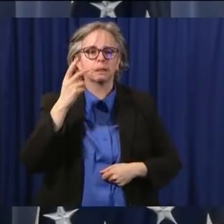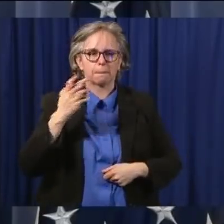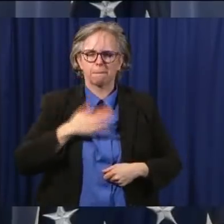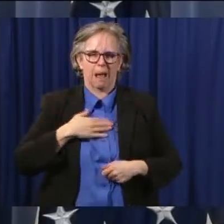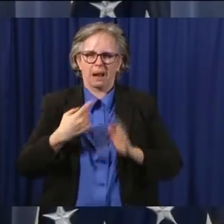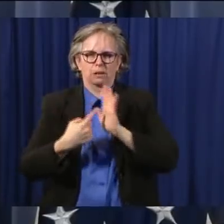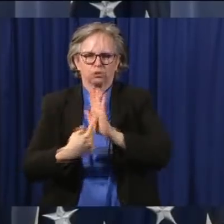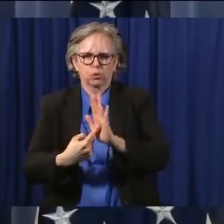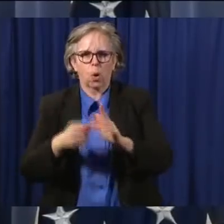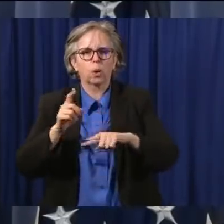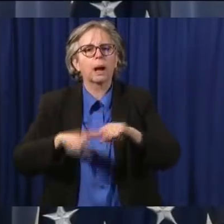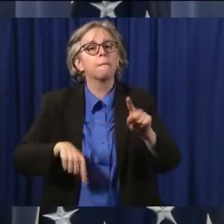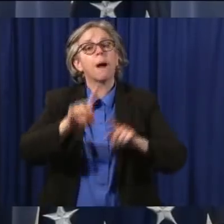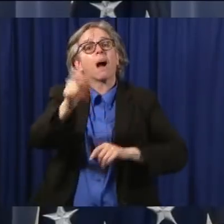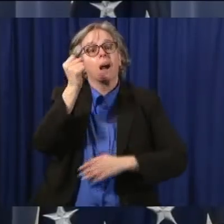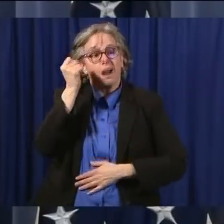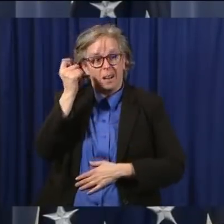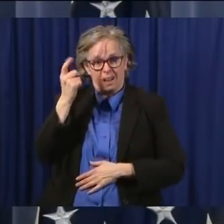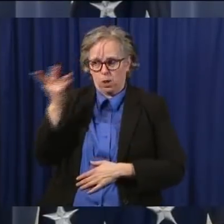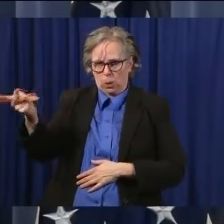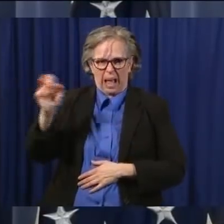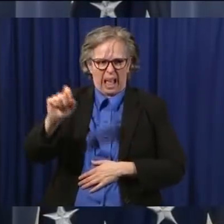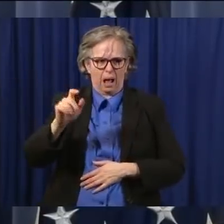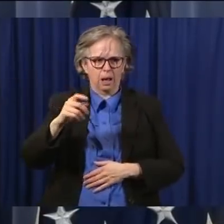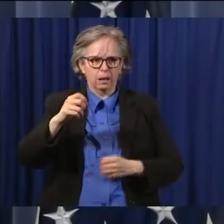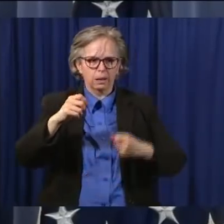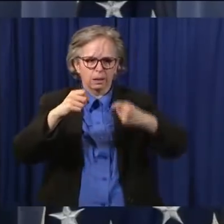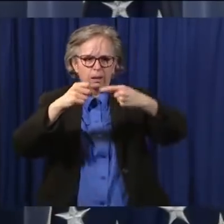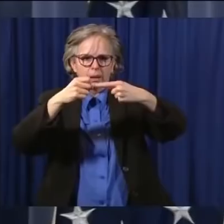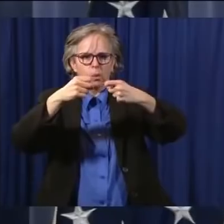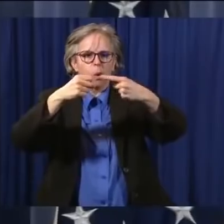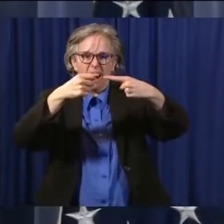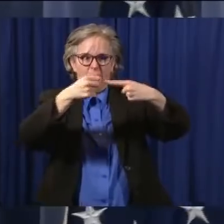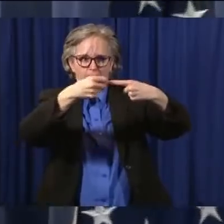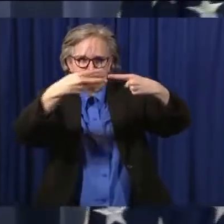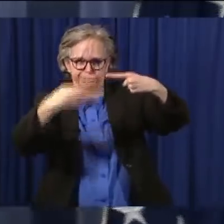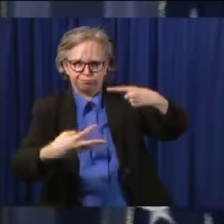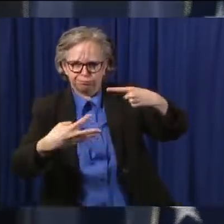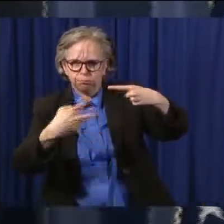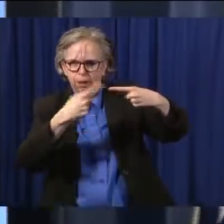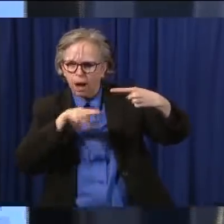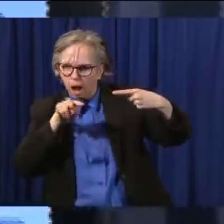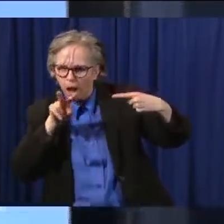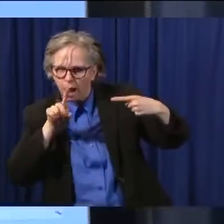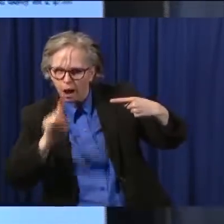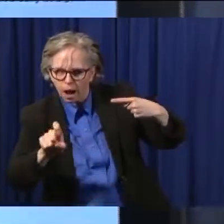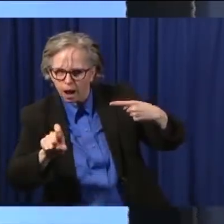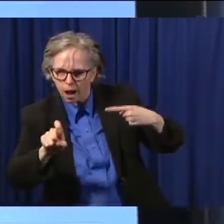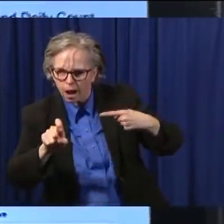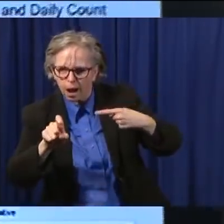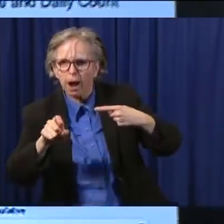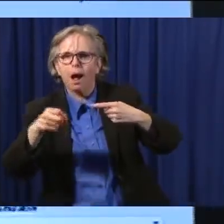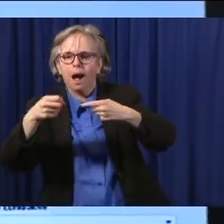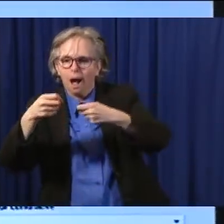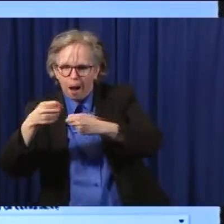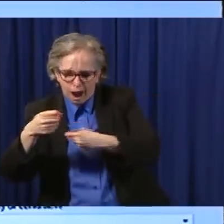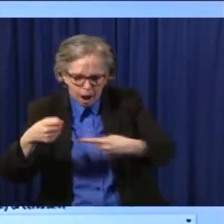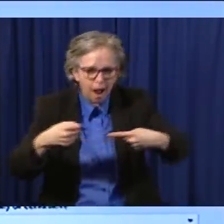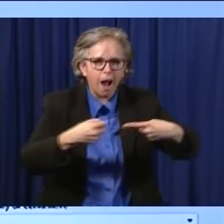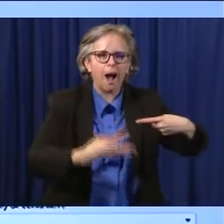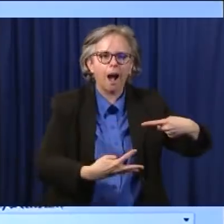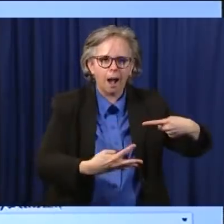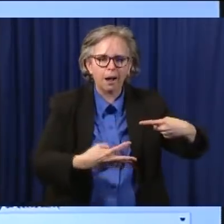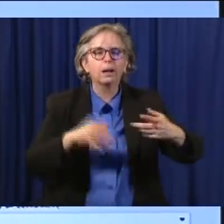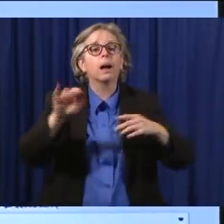you'll find that it is in fact interactive, because you're going to be able to go down right to a county and you're going to be able to pull up data from